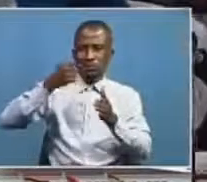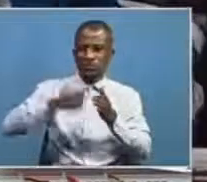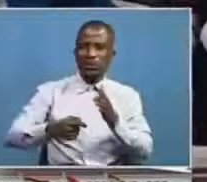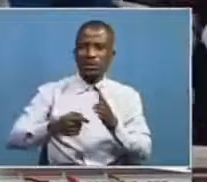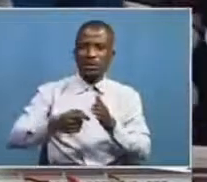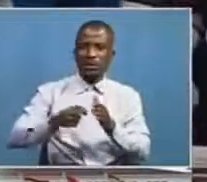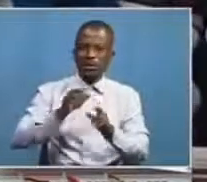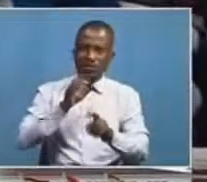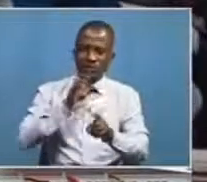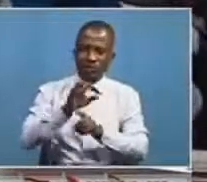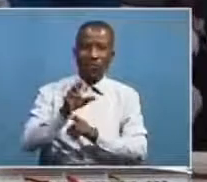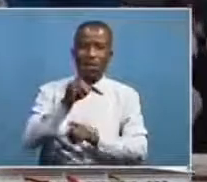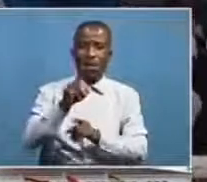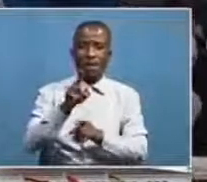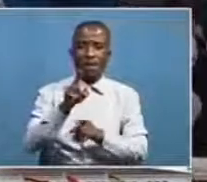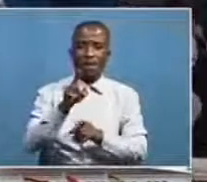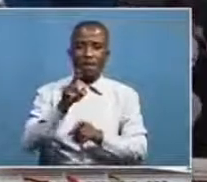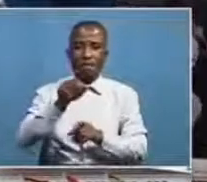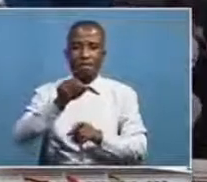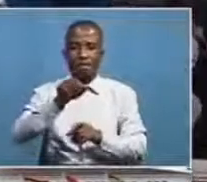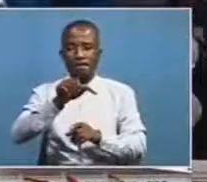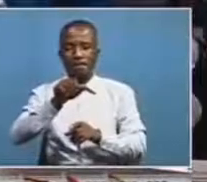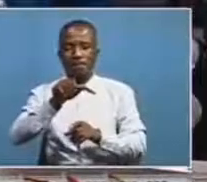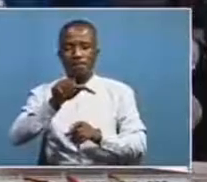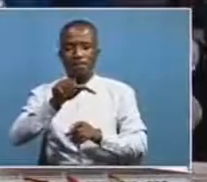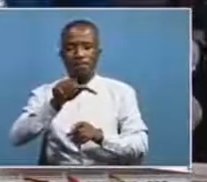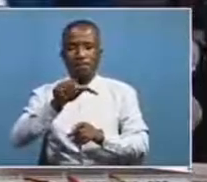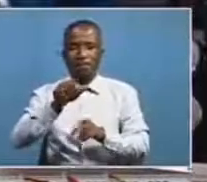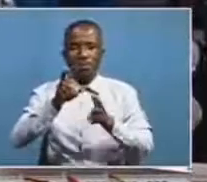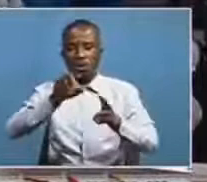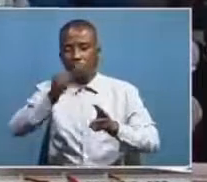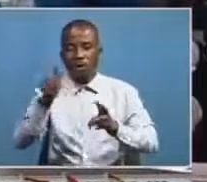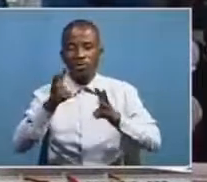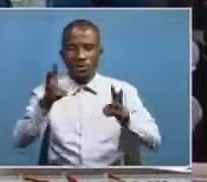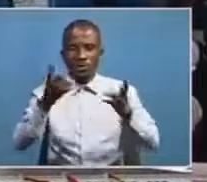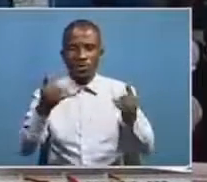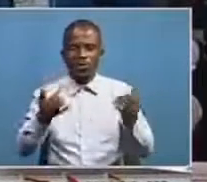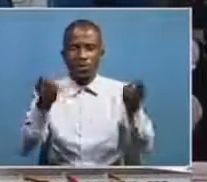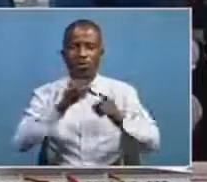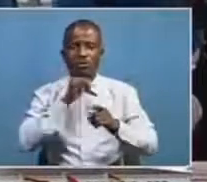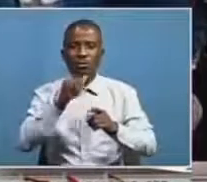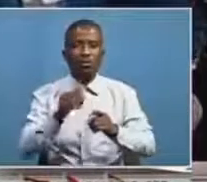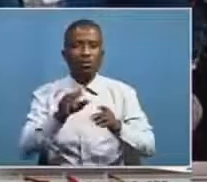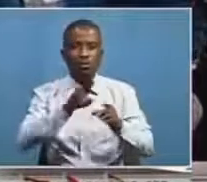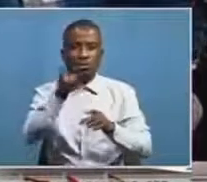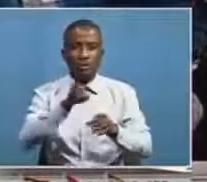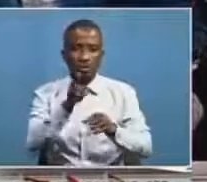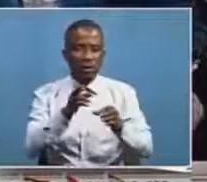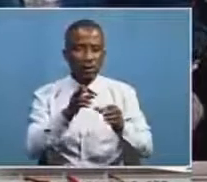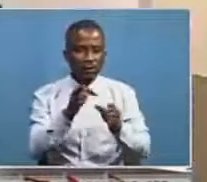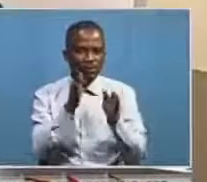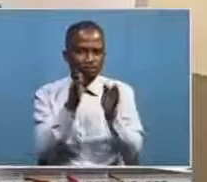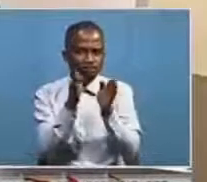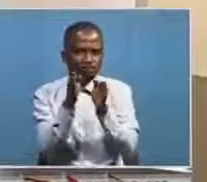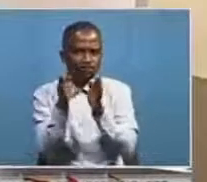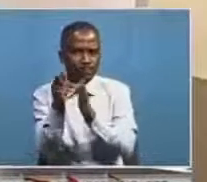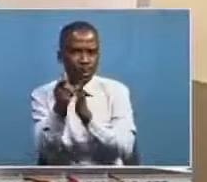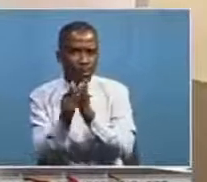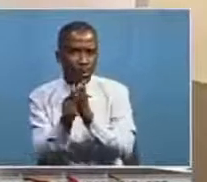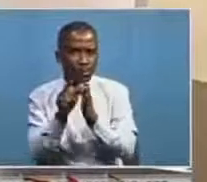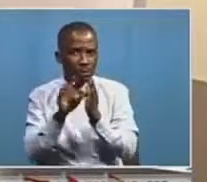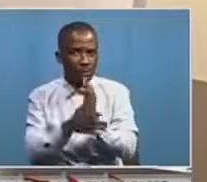power or the other. When the discretionary power is not exercised according to law, the recourse